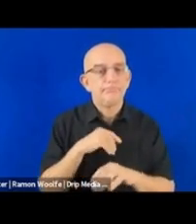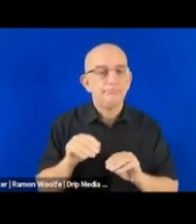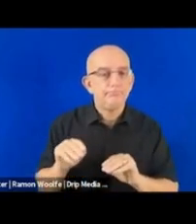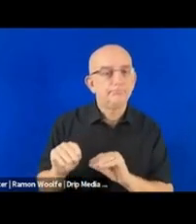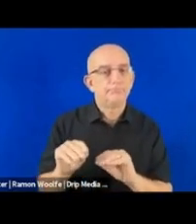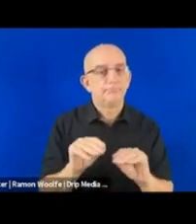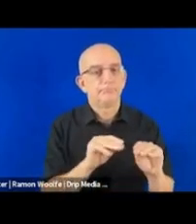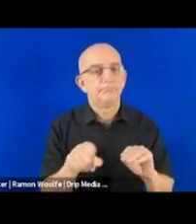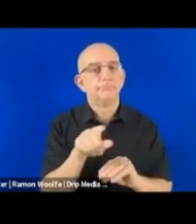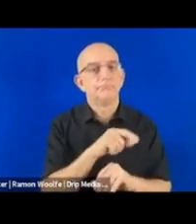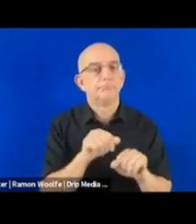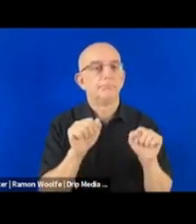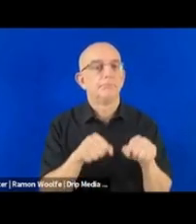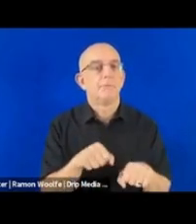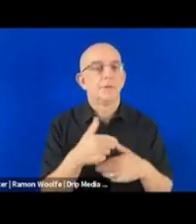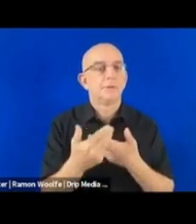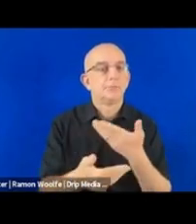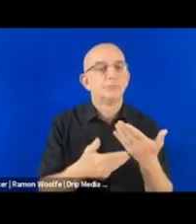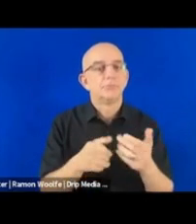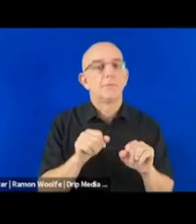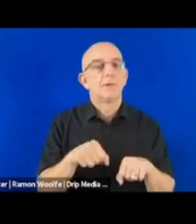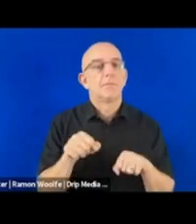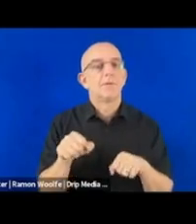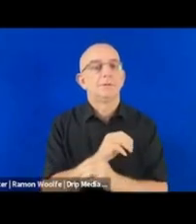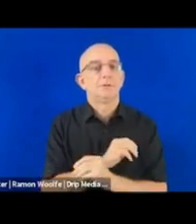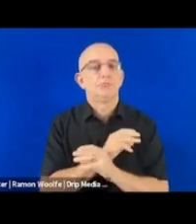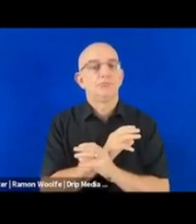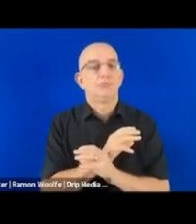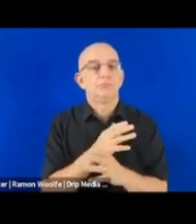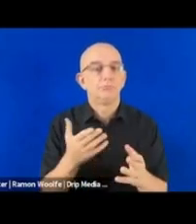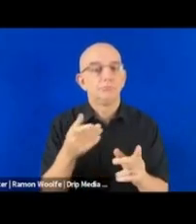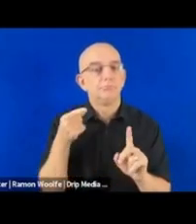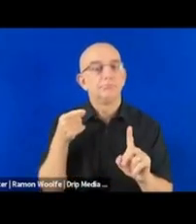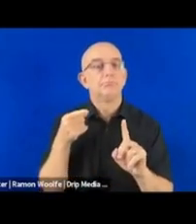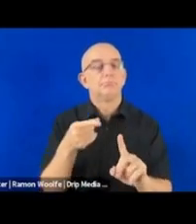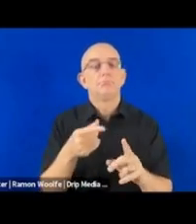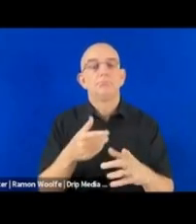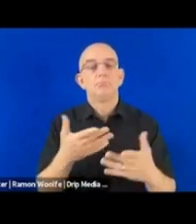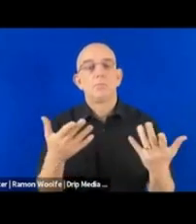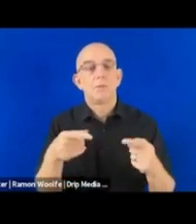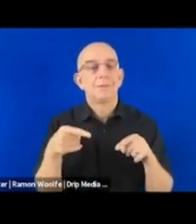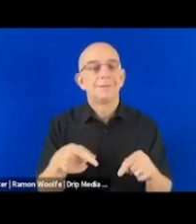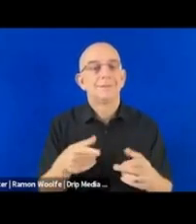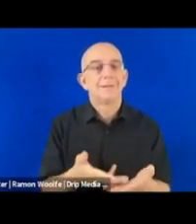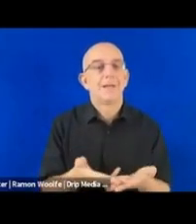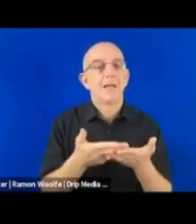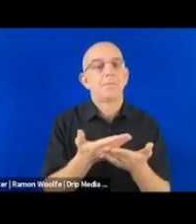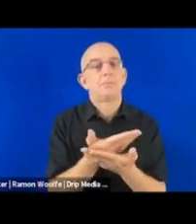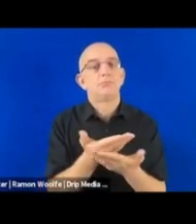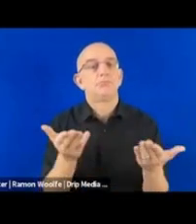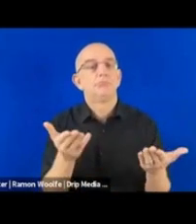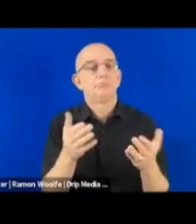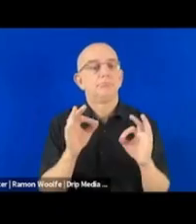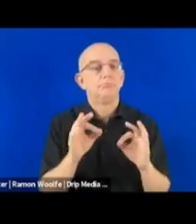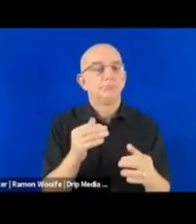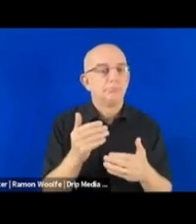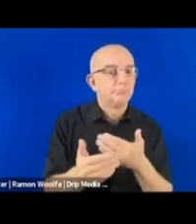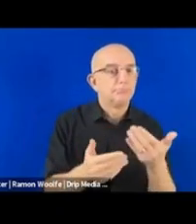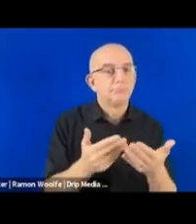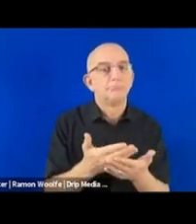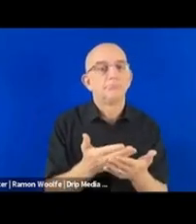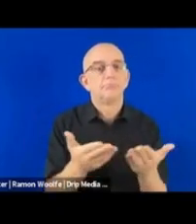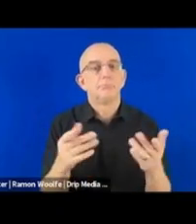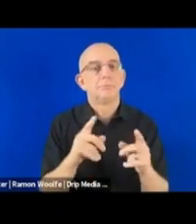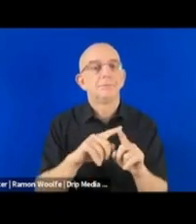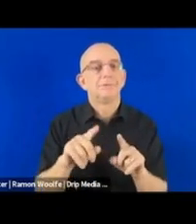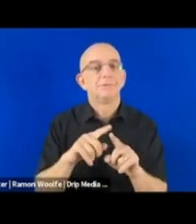levels. So the coming in of the social protection program at our